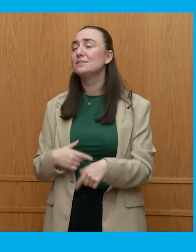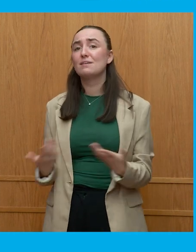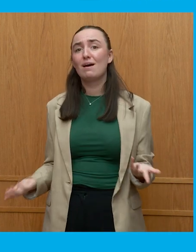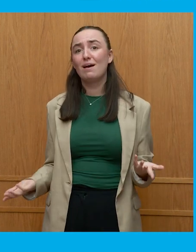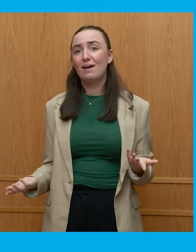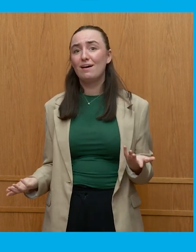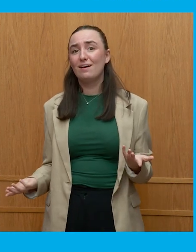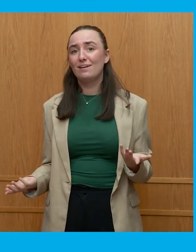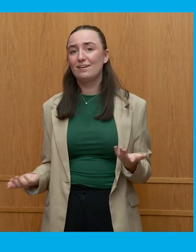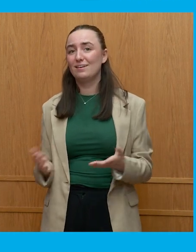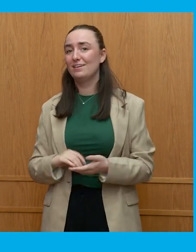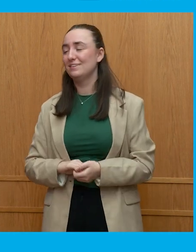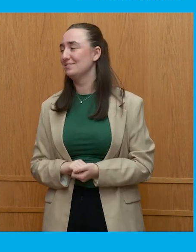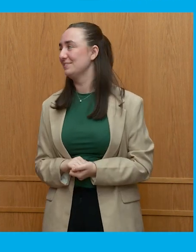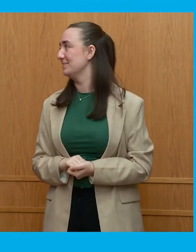now.